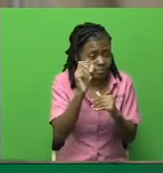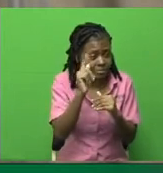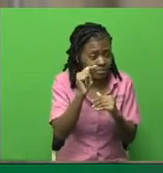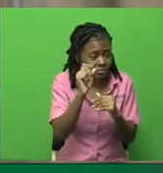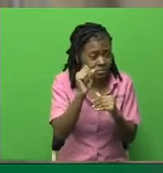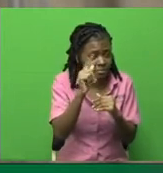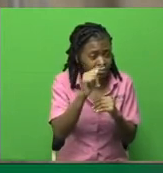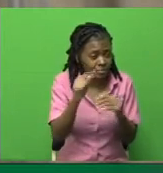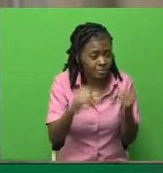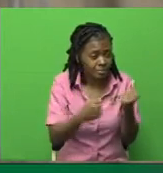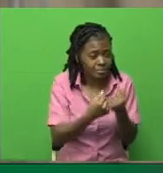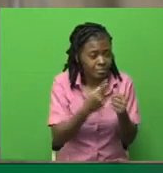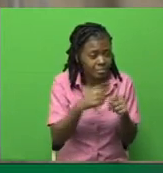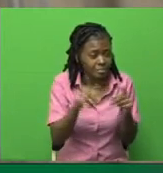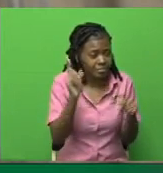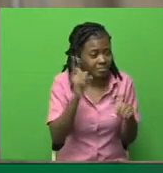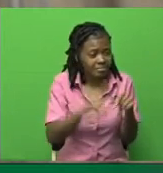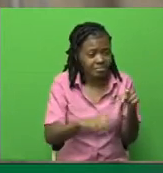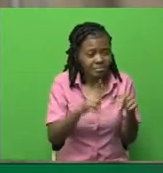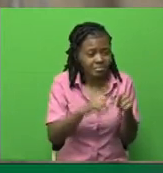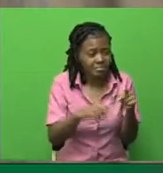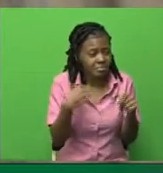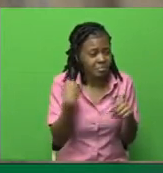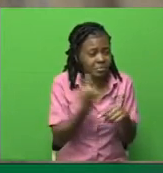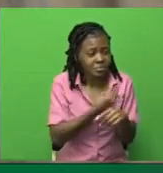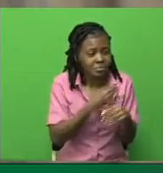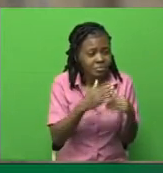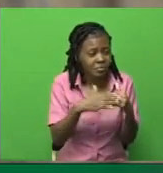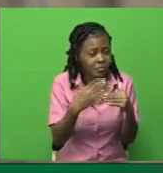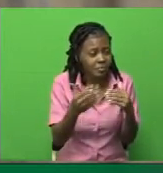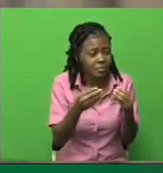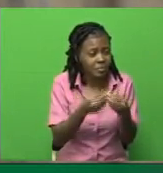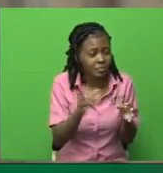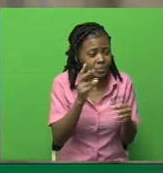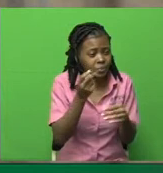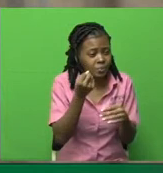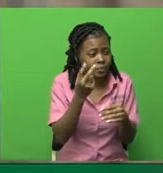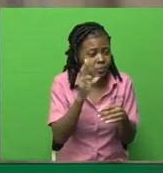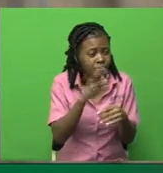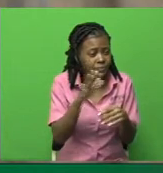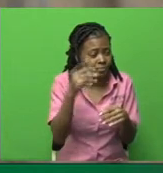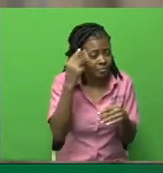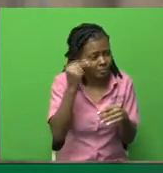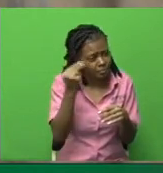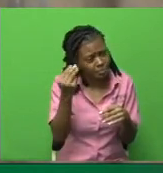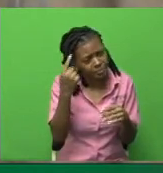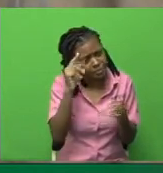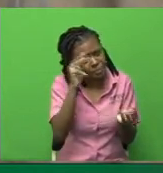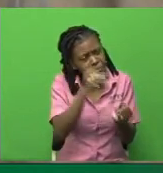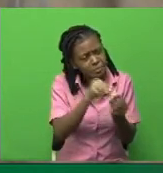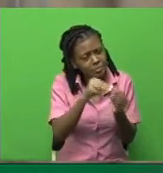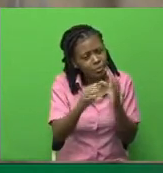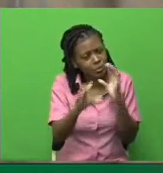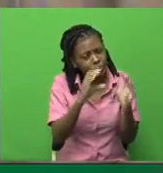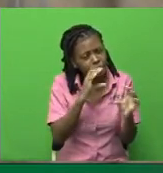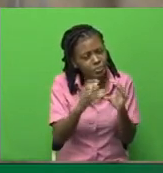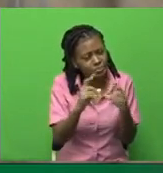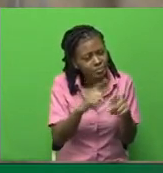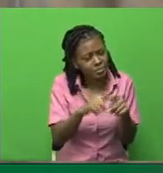why after spending 255 million dollars to acquire Massey Communications tscts in the Dual